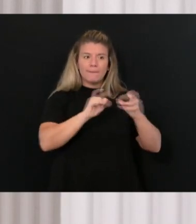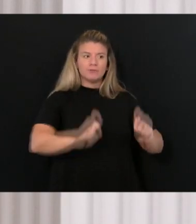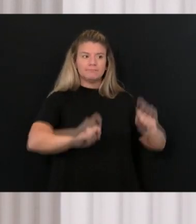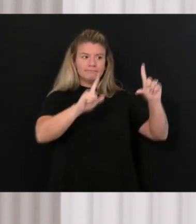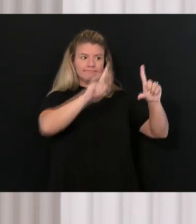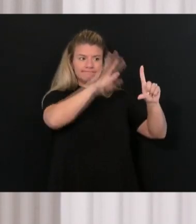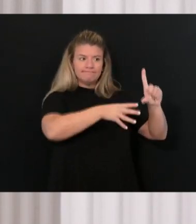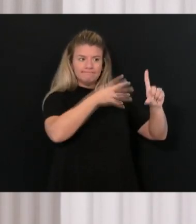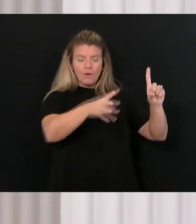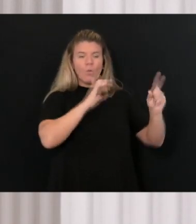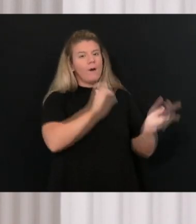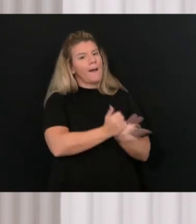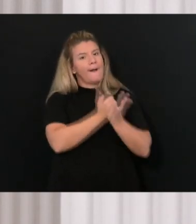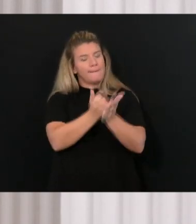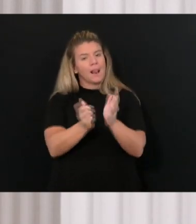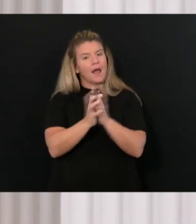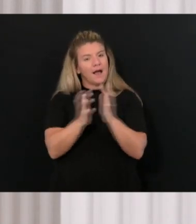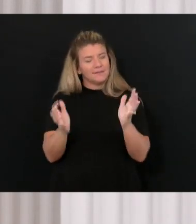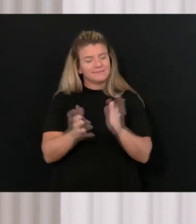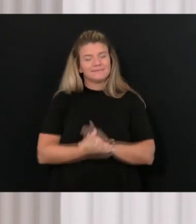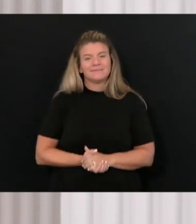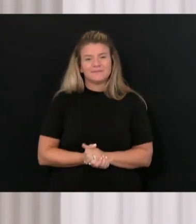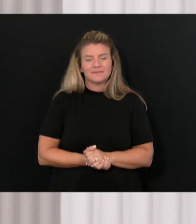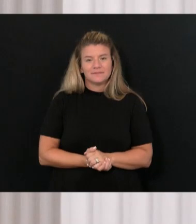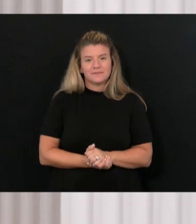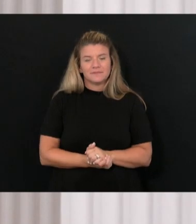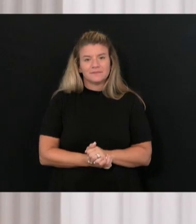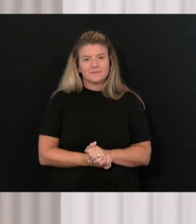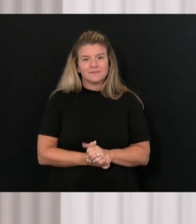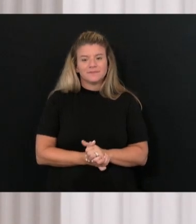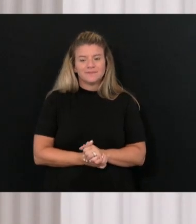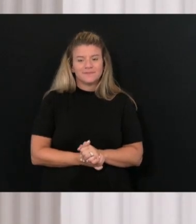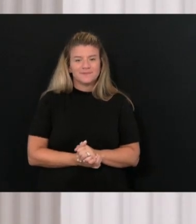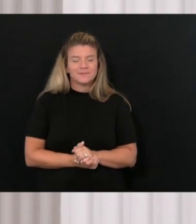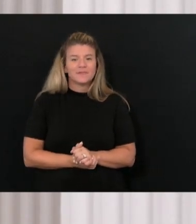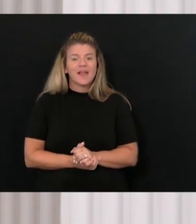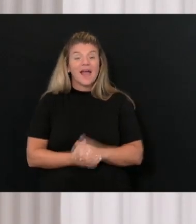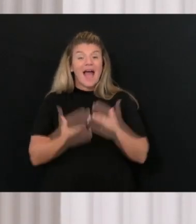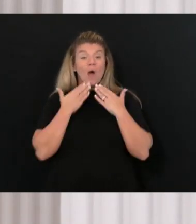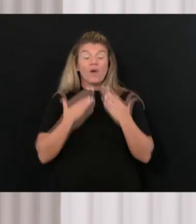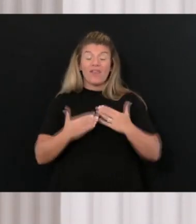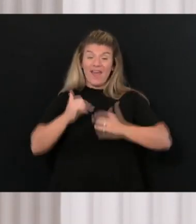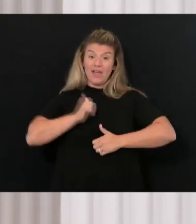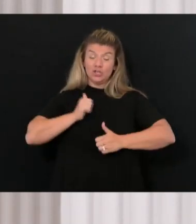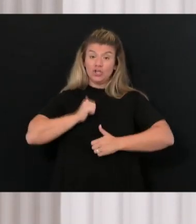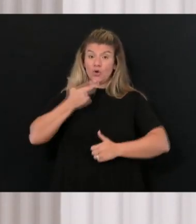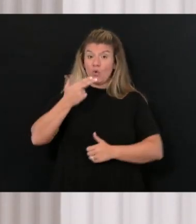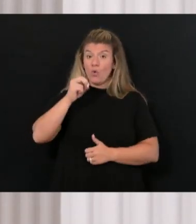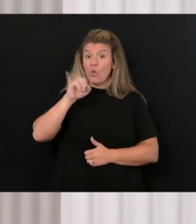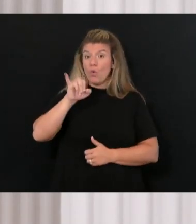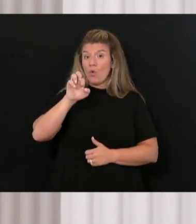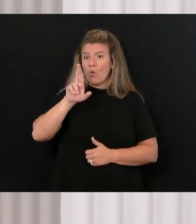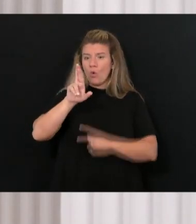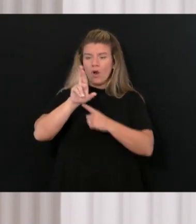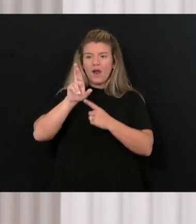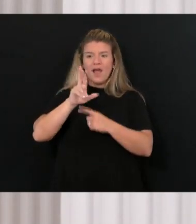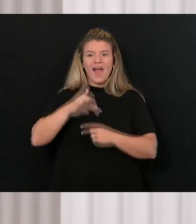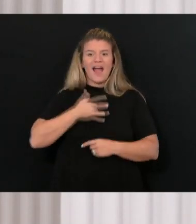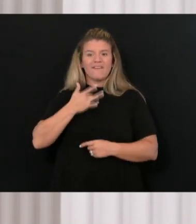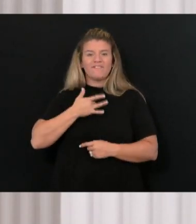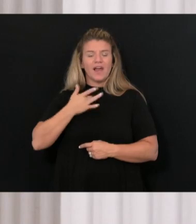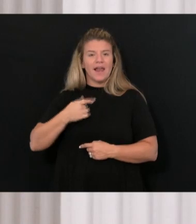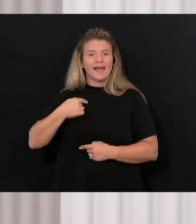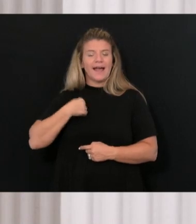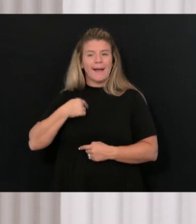greatly. And finally, I want to thank General Hoyer, and I kind of feel like I'm taking a little bit of thunder away